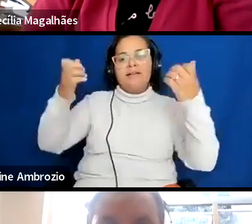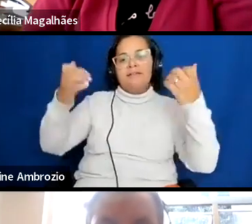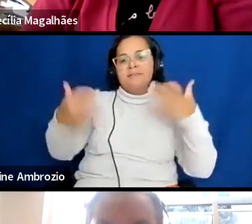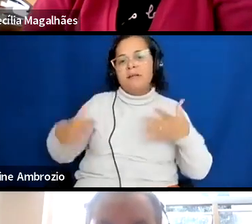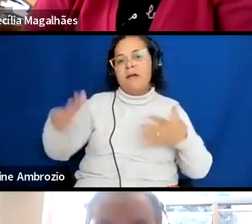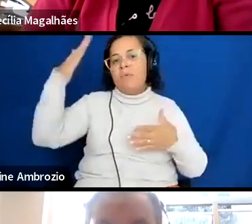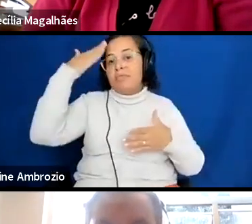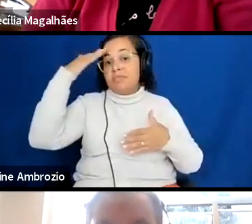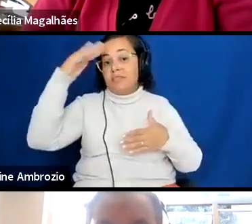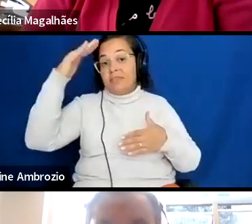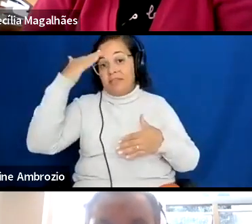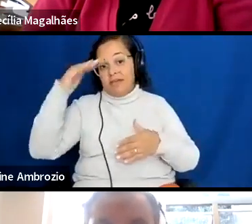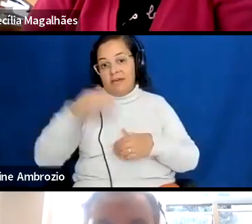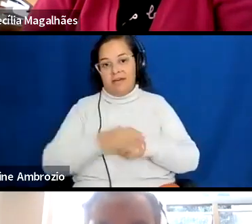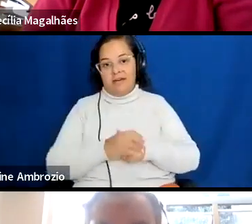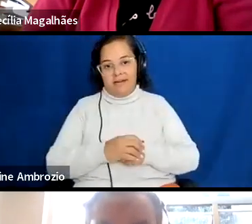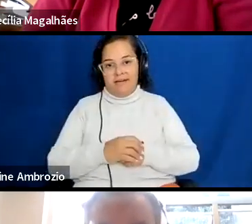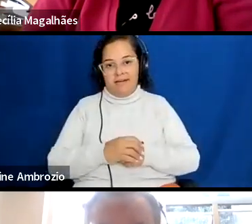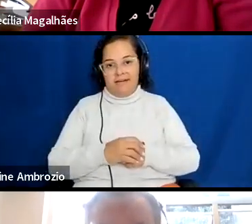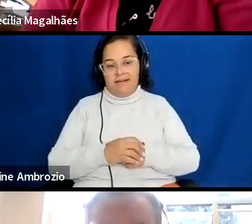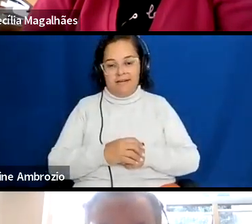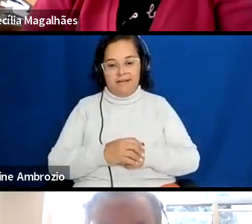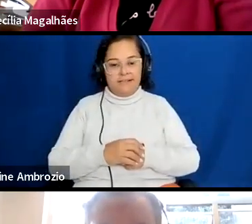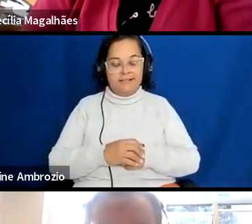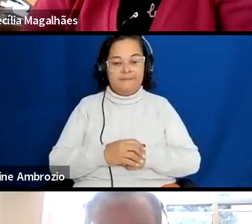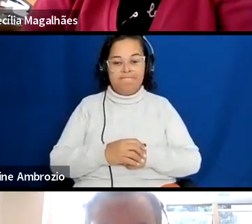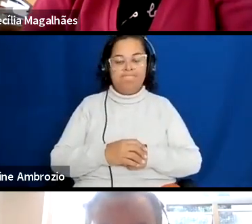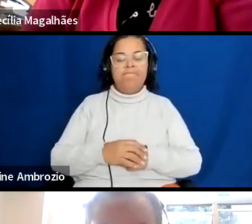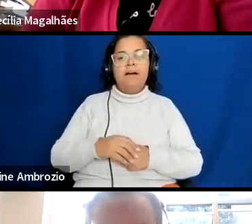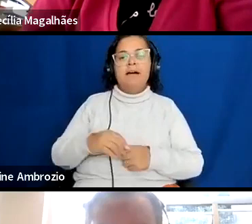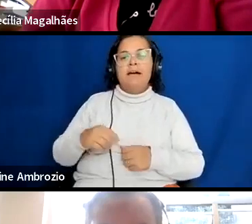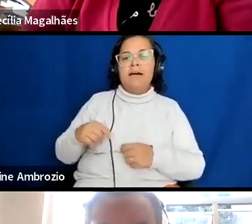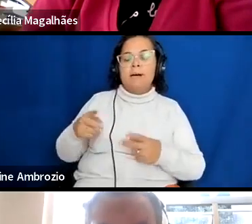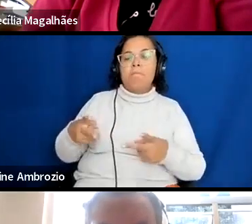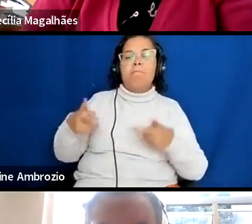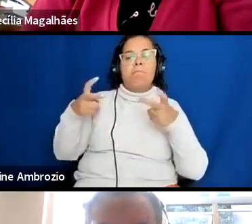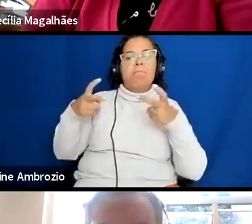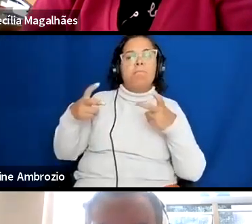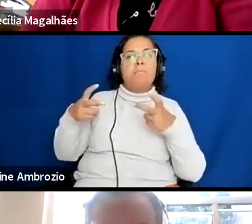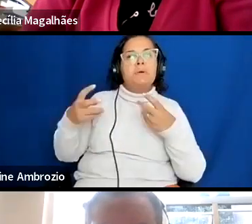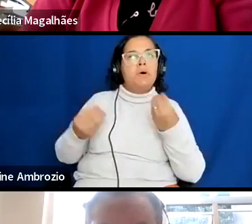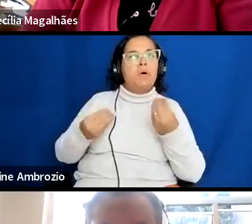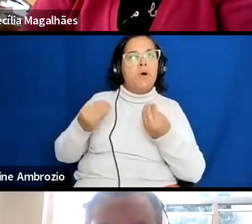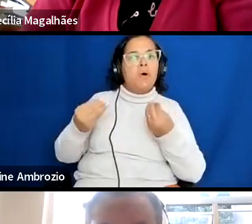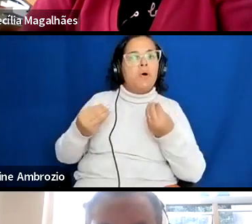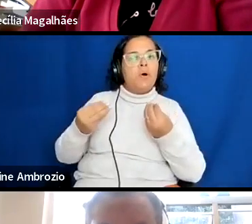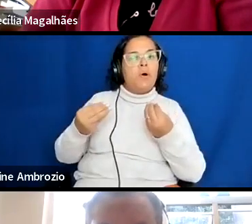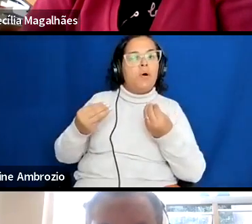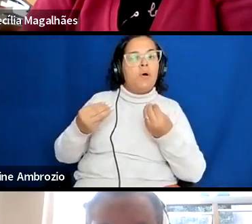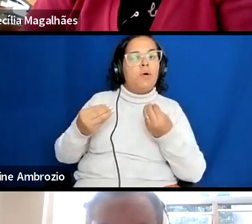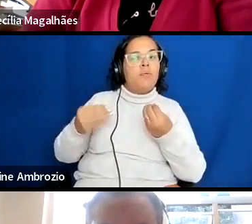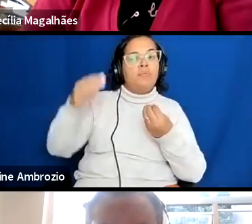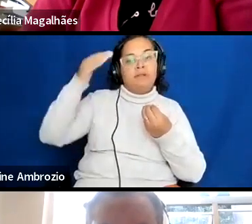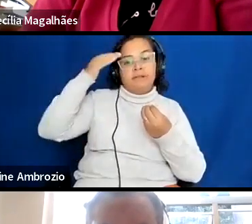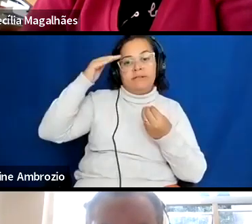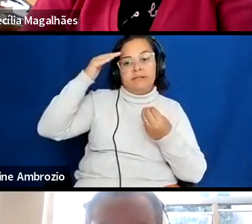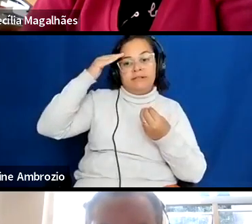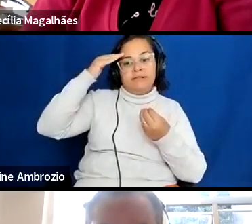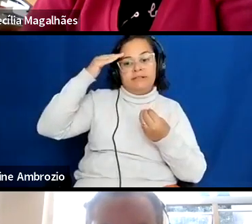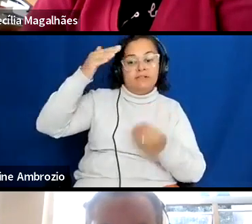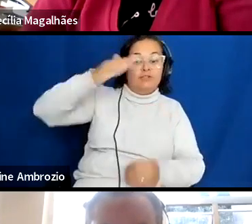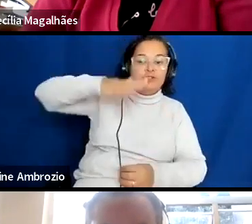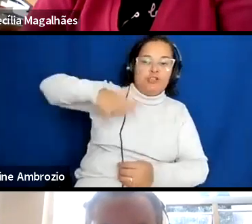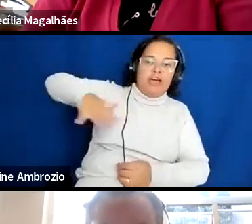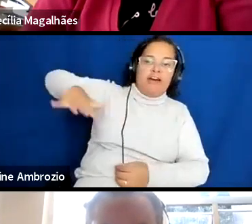reaction. In other words, at that point, he's still within the general framework of ideas of reflexology, Pavlovian